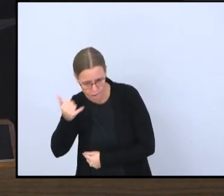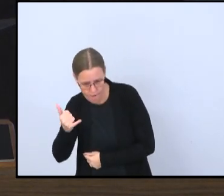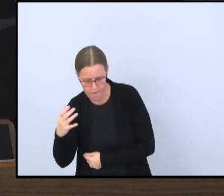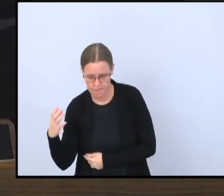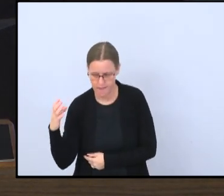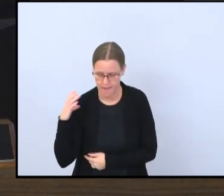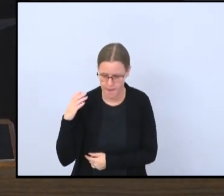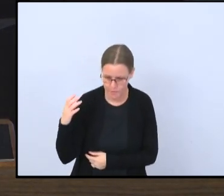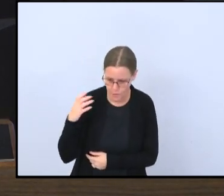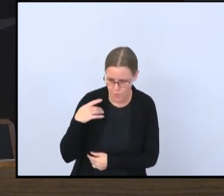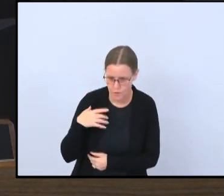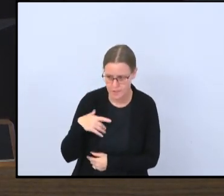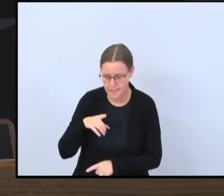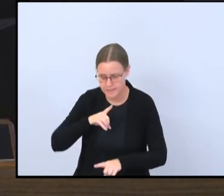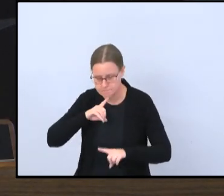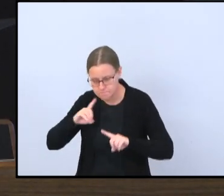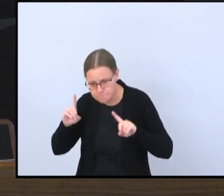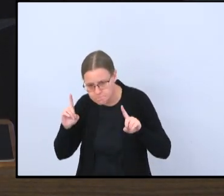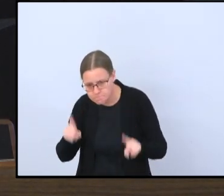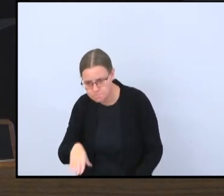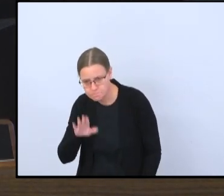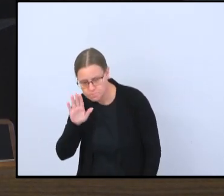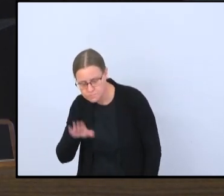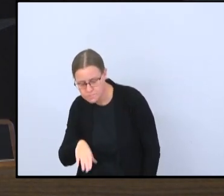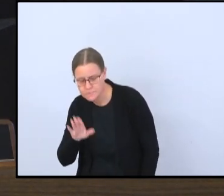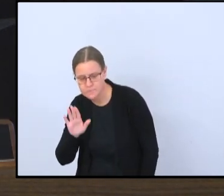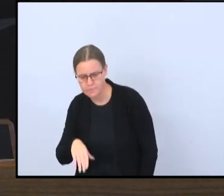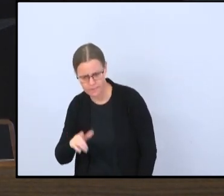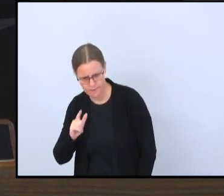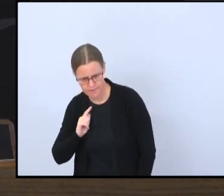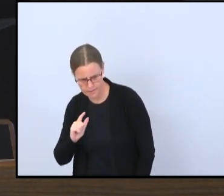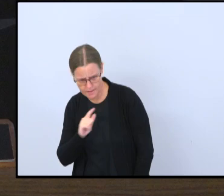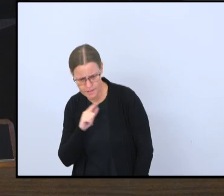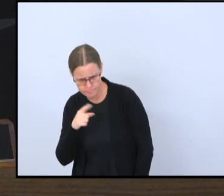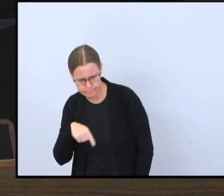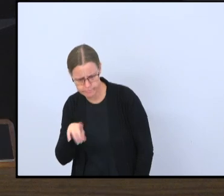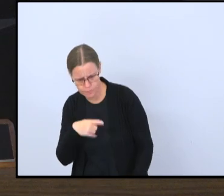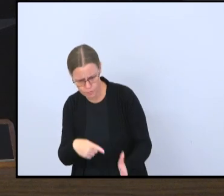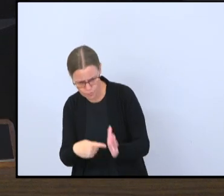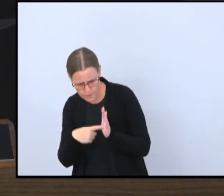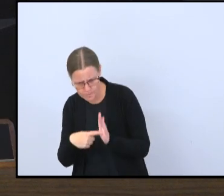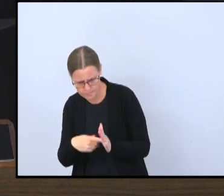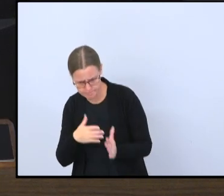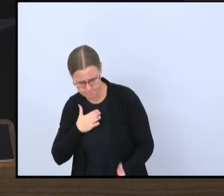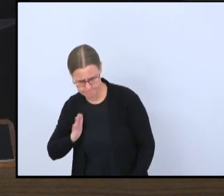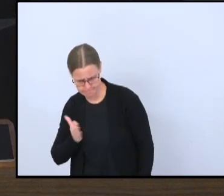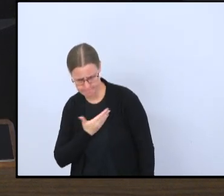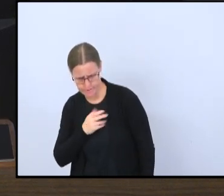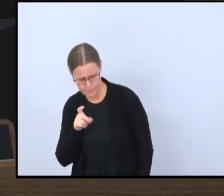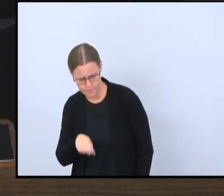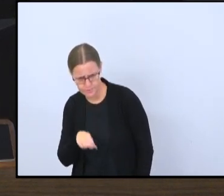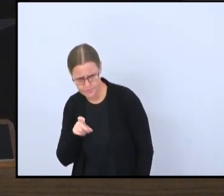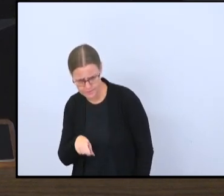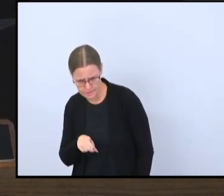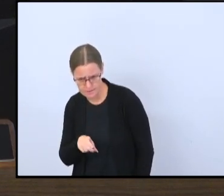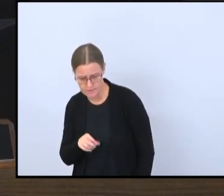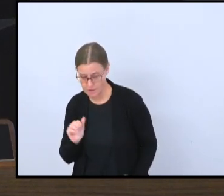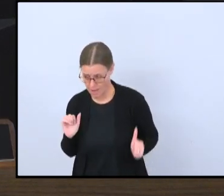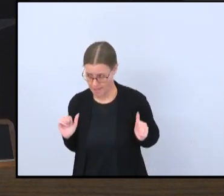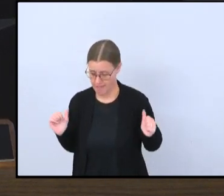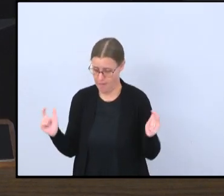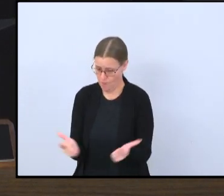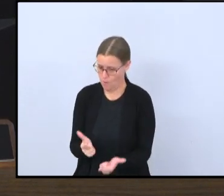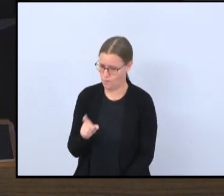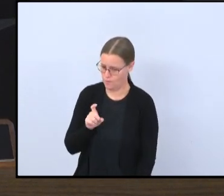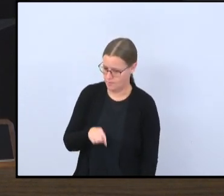Capitol, to demand that our legislators represent our needs, represent all our